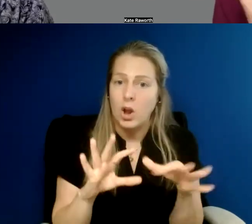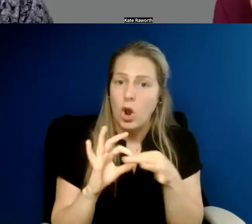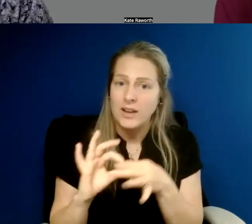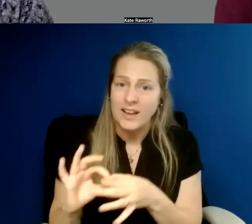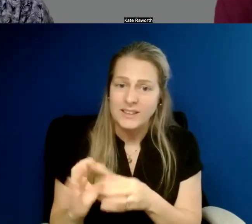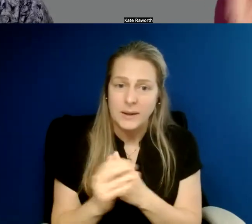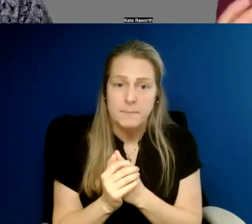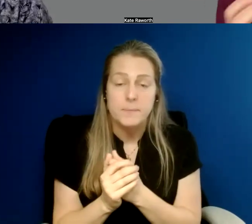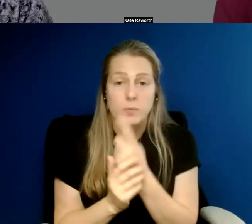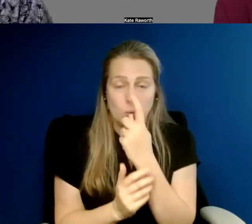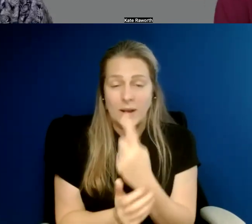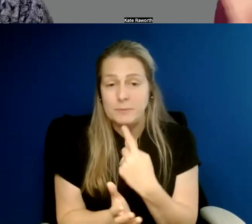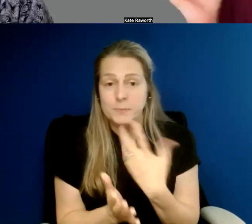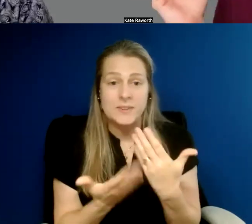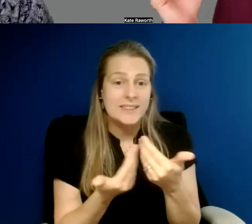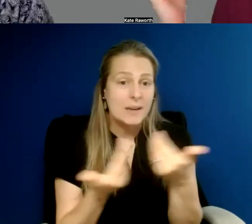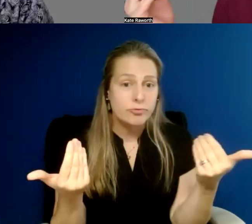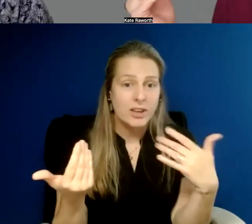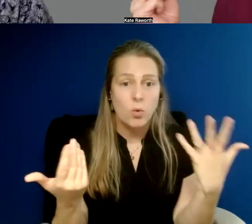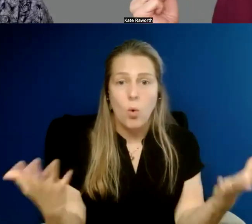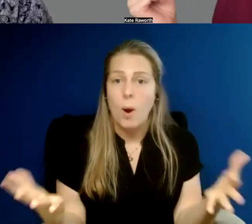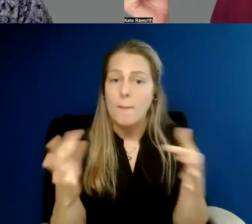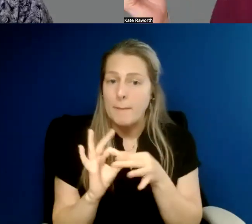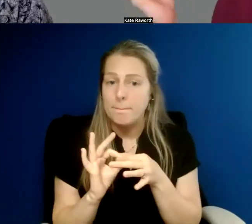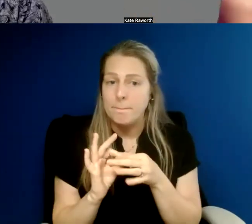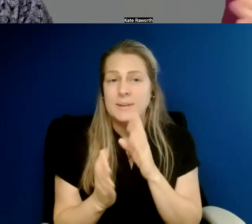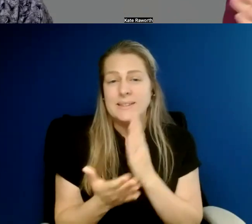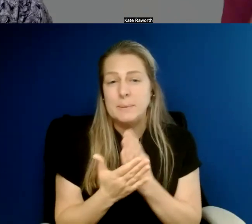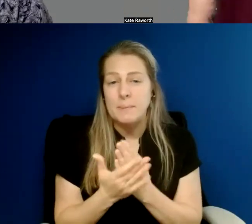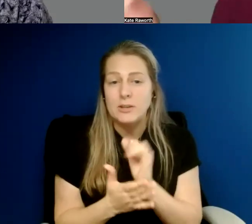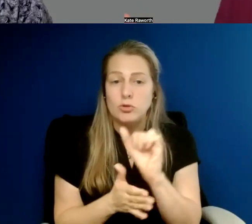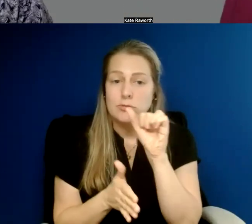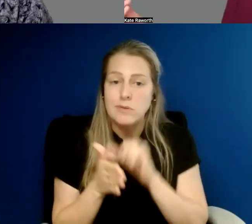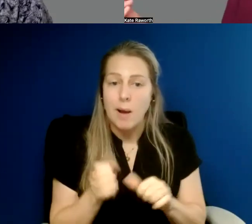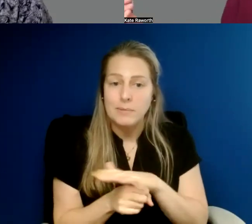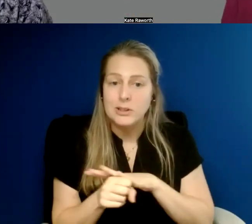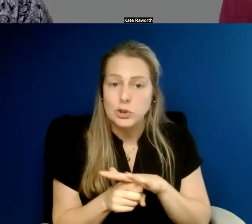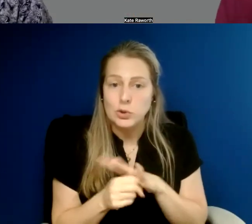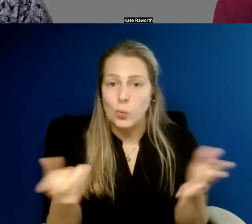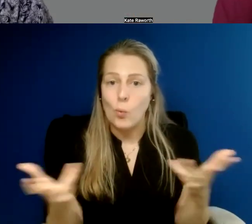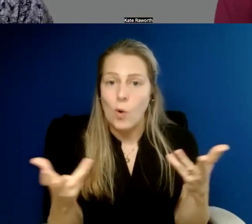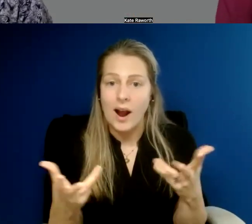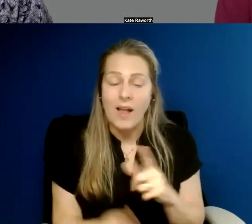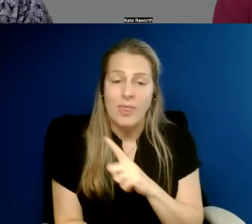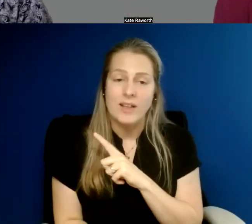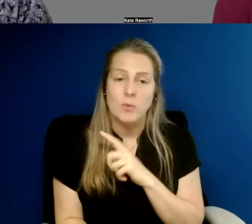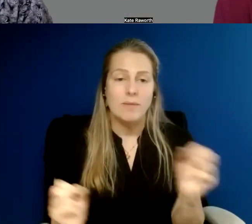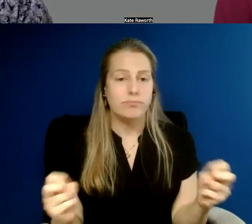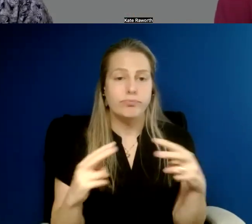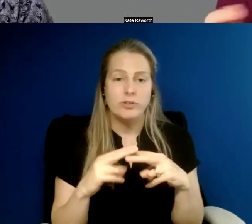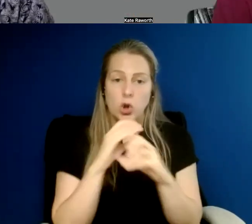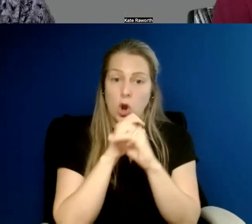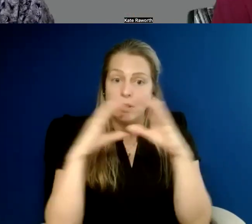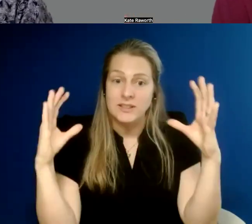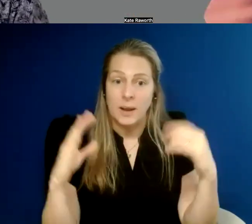them, or you could say it brings them together. Depends where you're starting from. And that's why it can be used as a bridging concept. We warmly invite